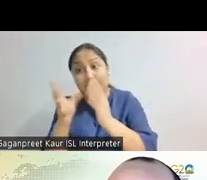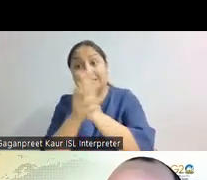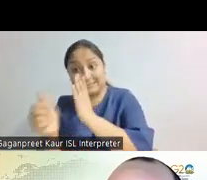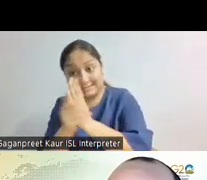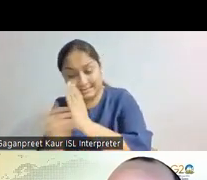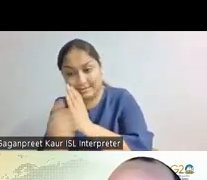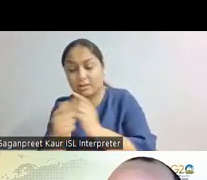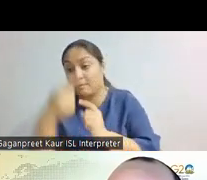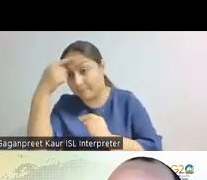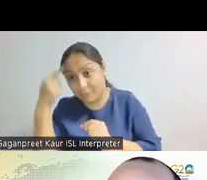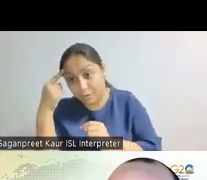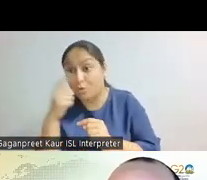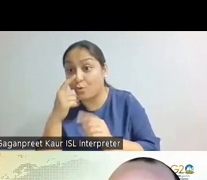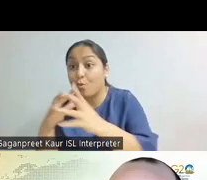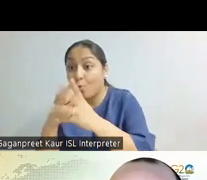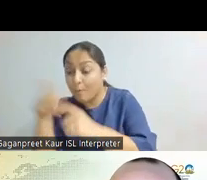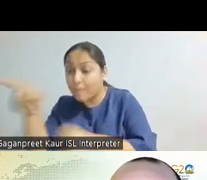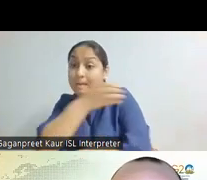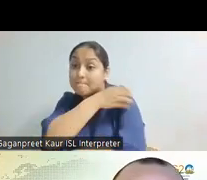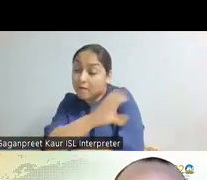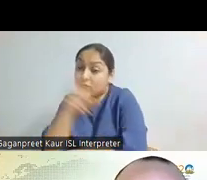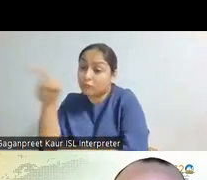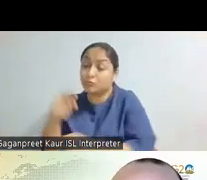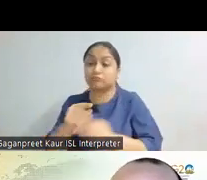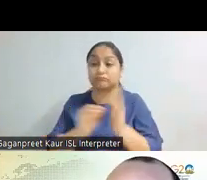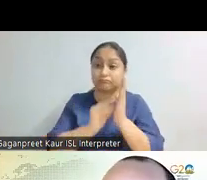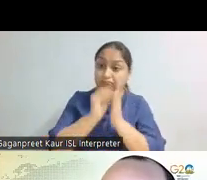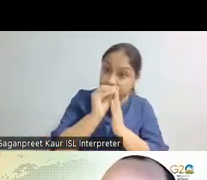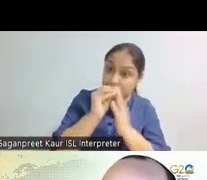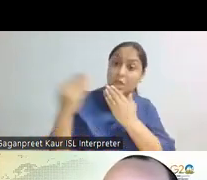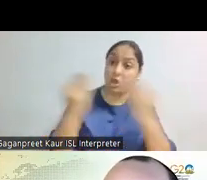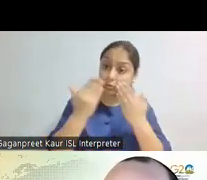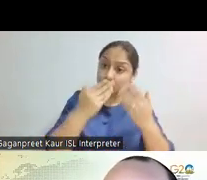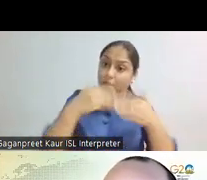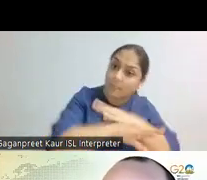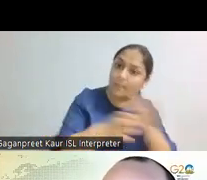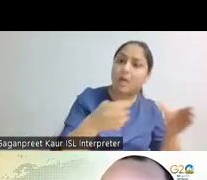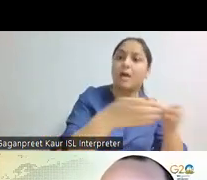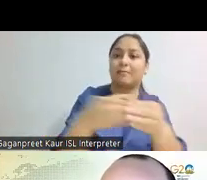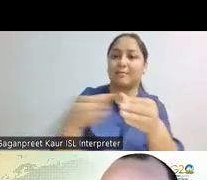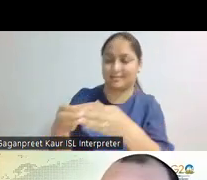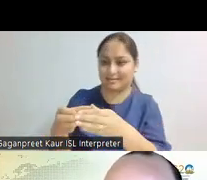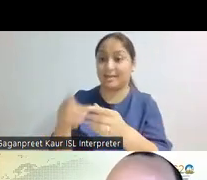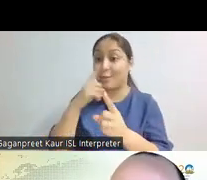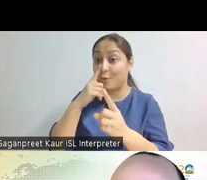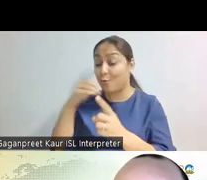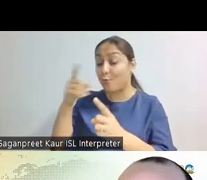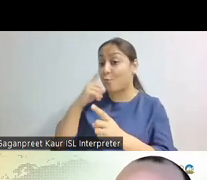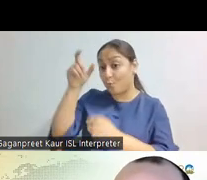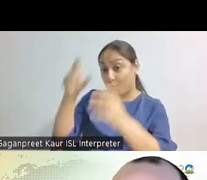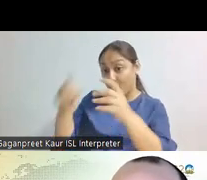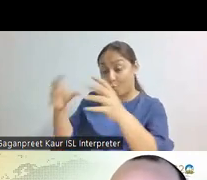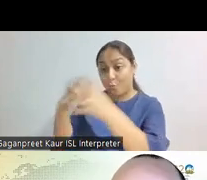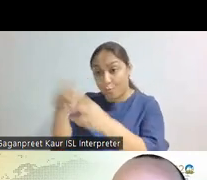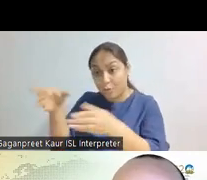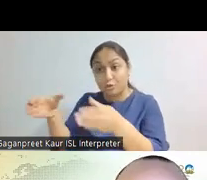because women's empowerment directly improves education across a community, In addition to women, women's